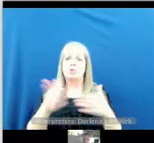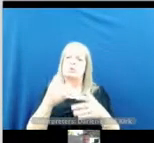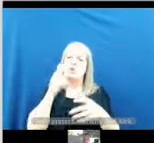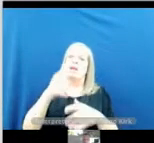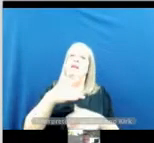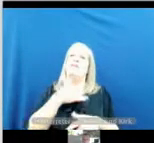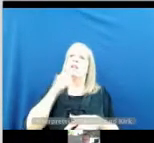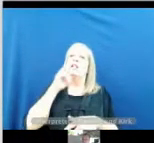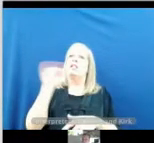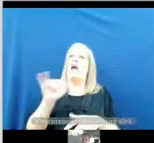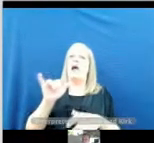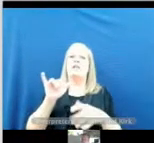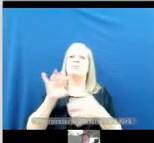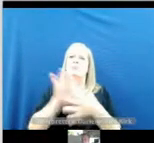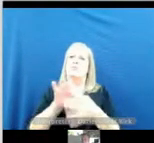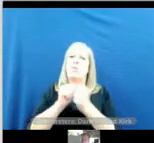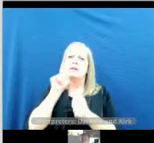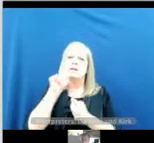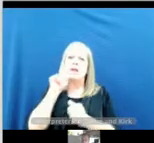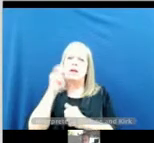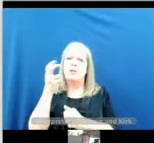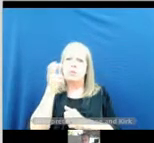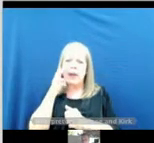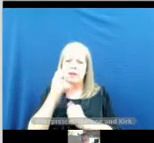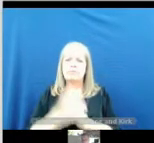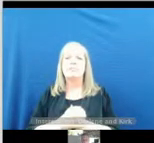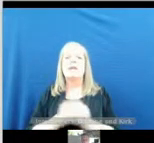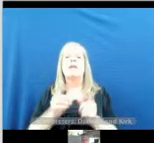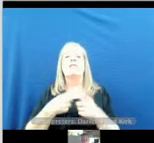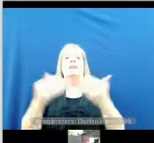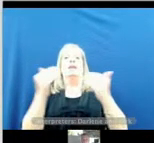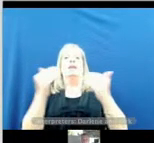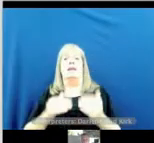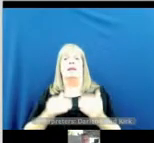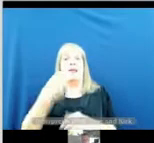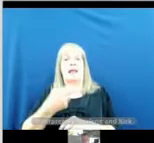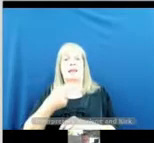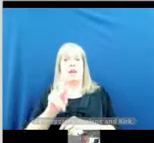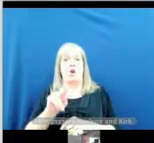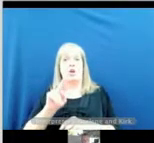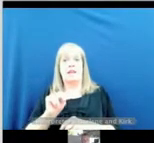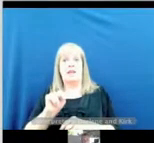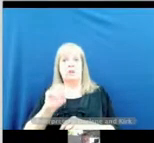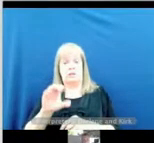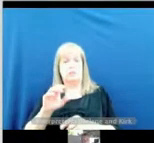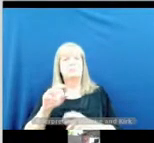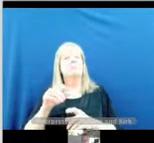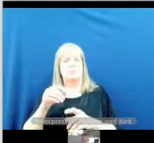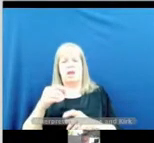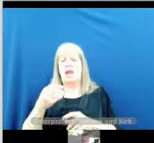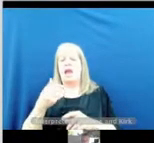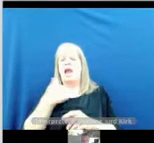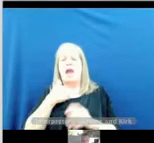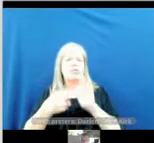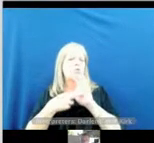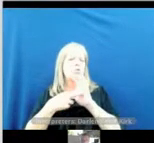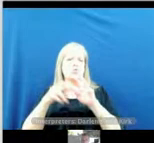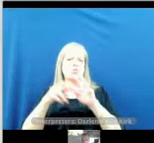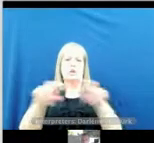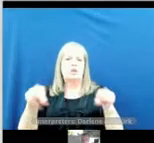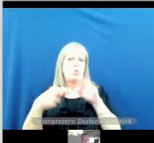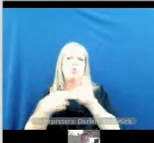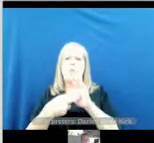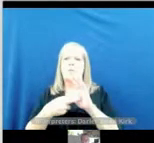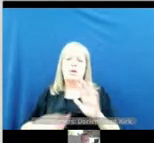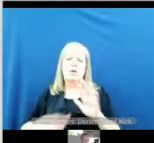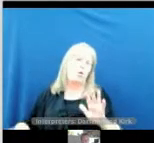Jumping down to the bottom, talking about Helen Keller National Center, there are regional representatives located all throughout the country, and